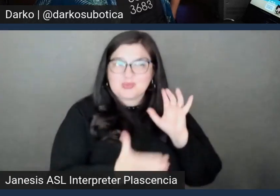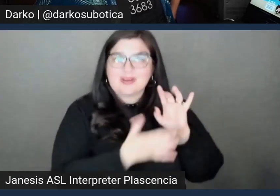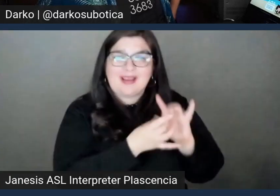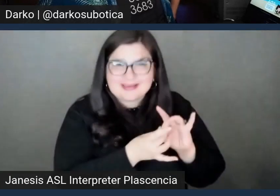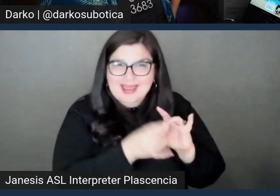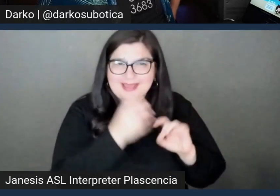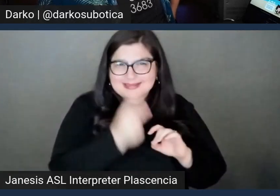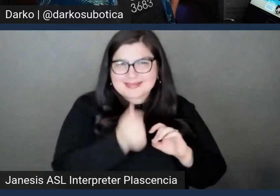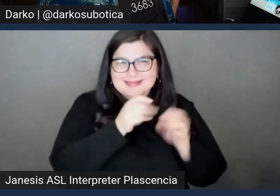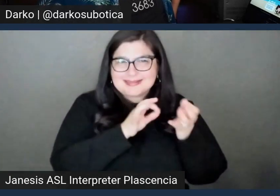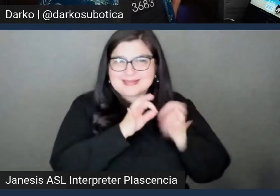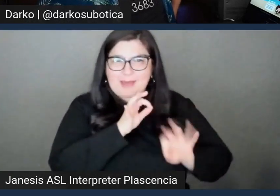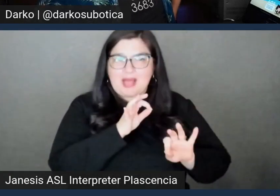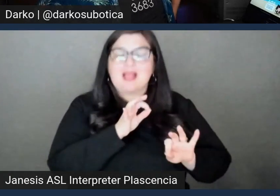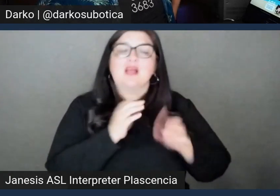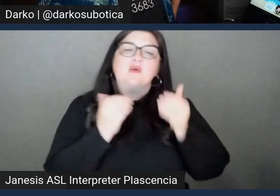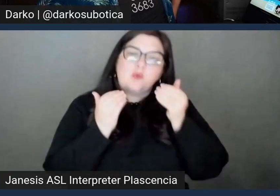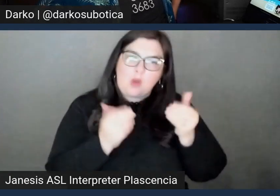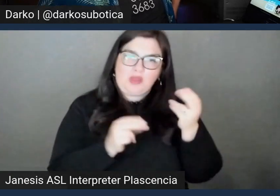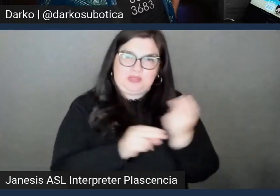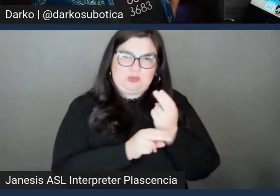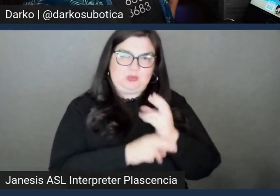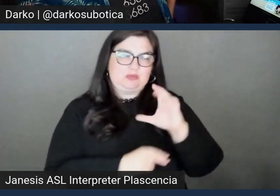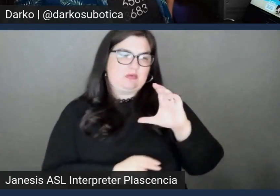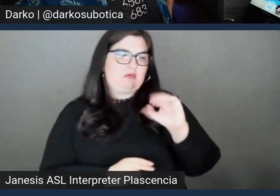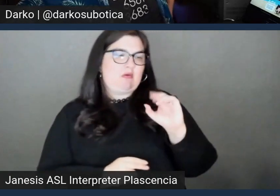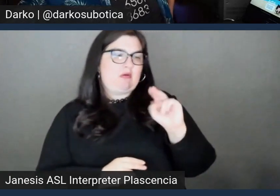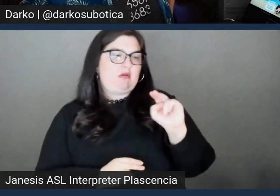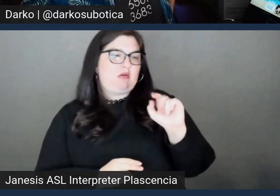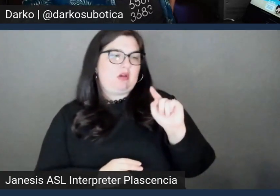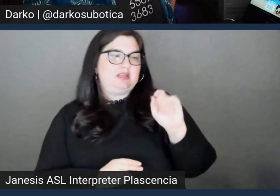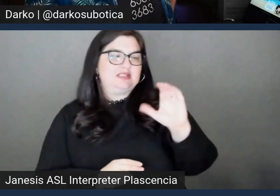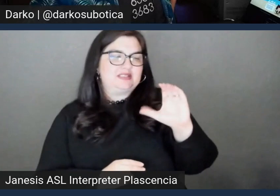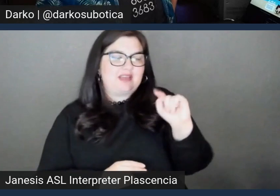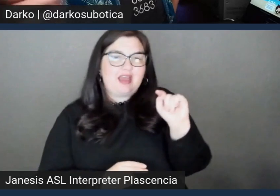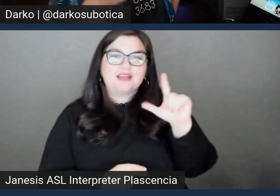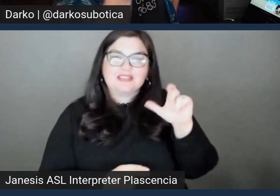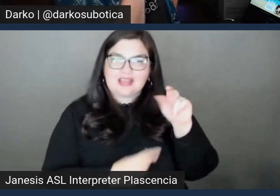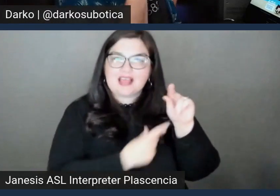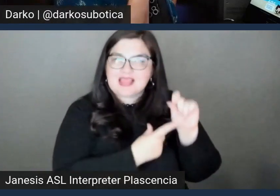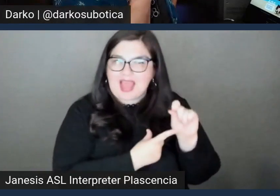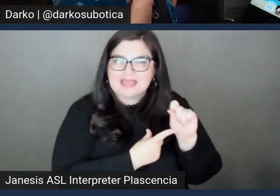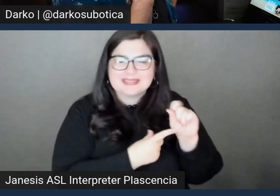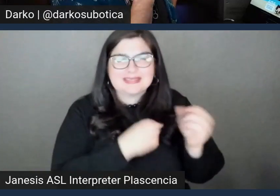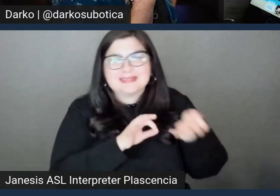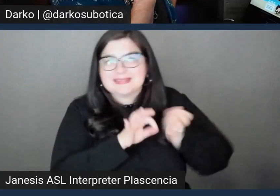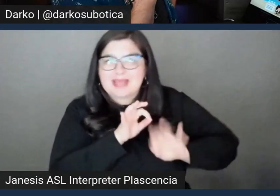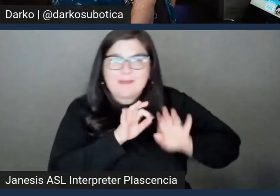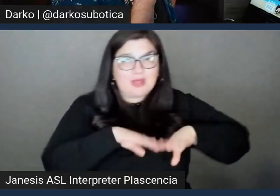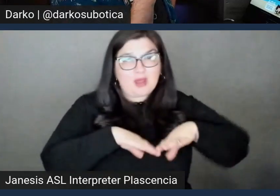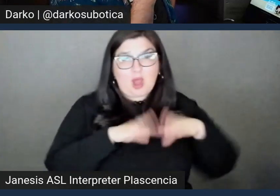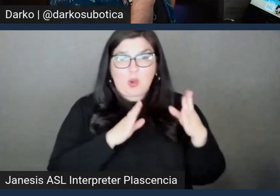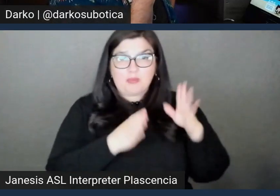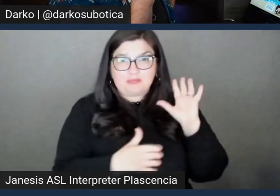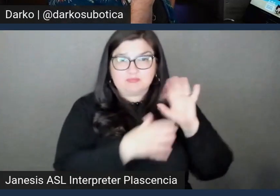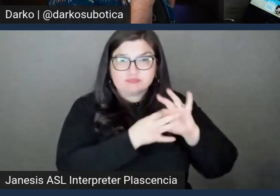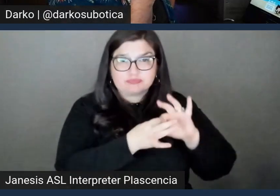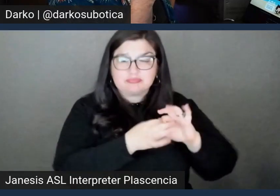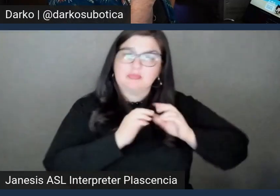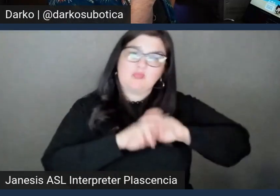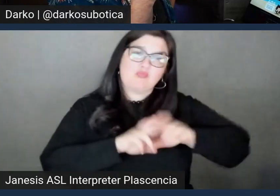and check that out. That really gives you, an out-of-the-box sort of, experience where you don't need to build anything on